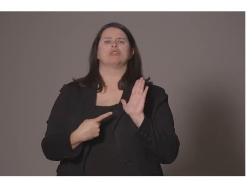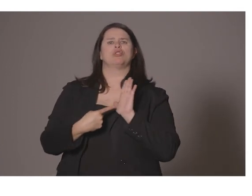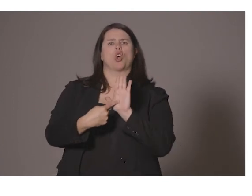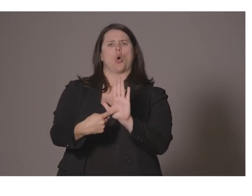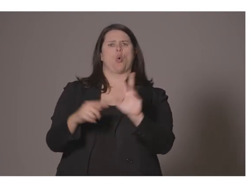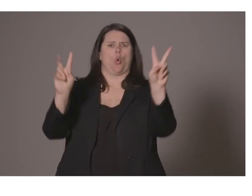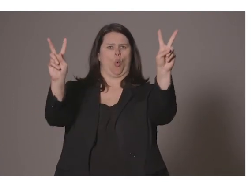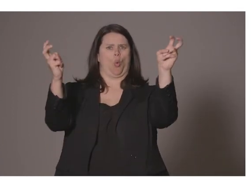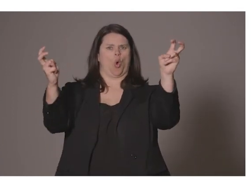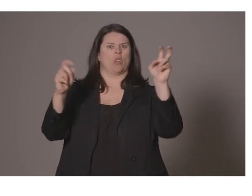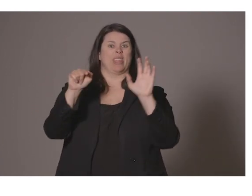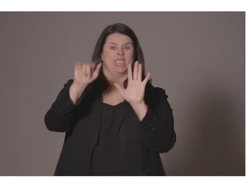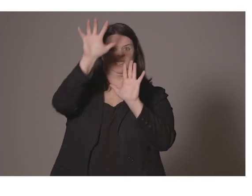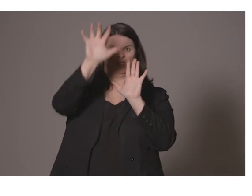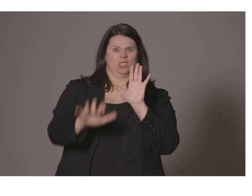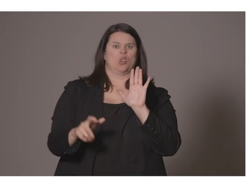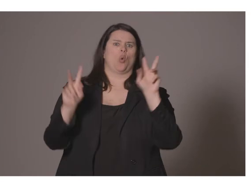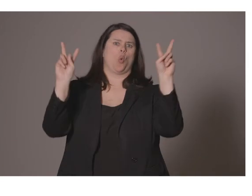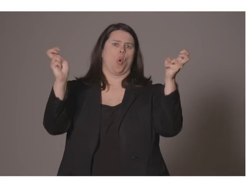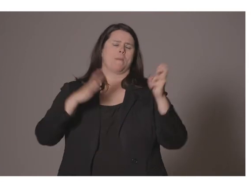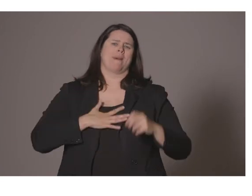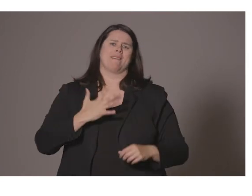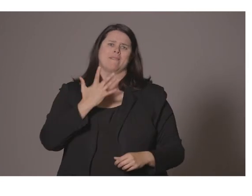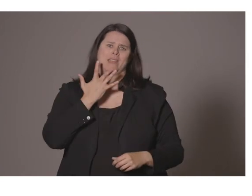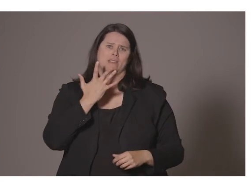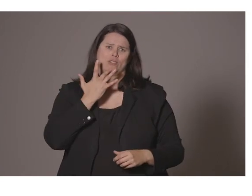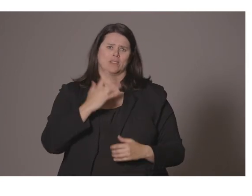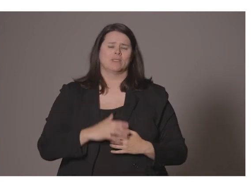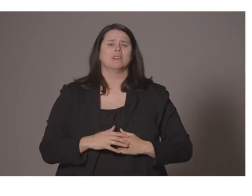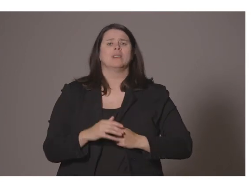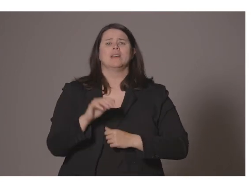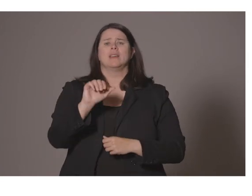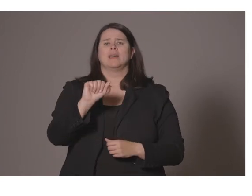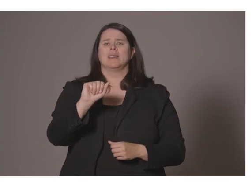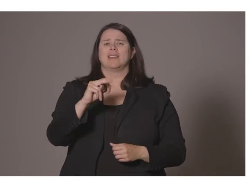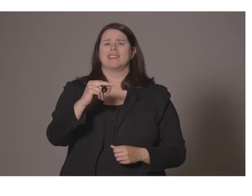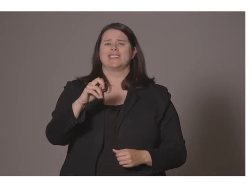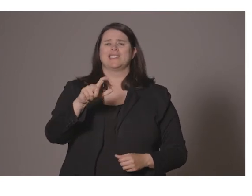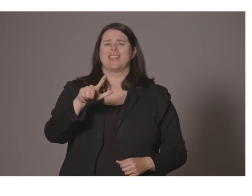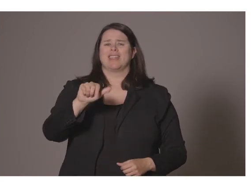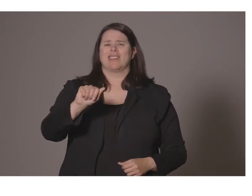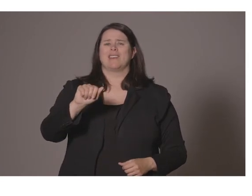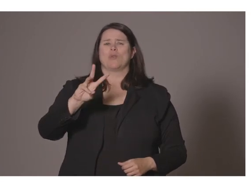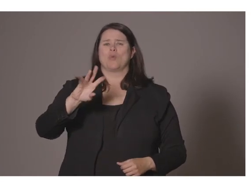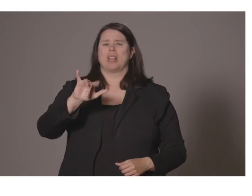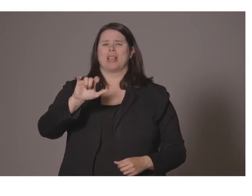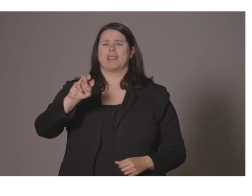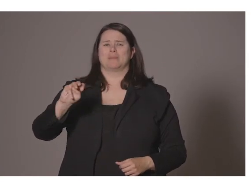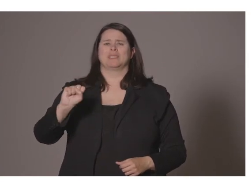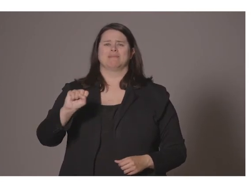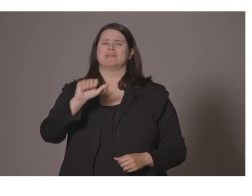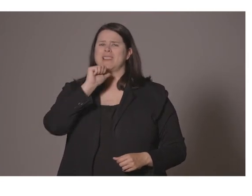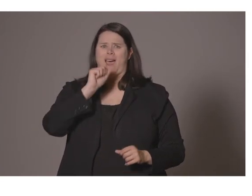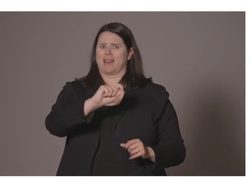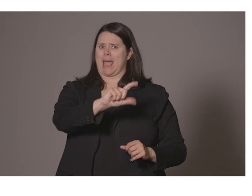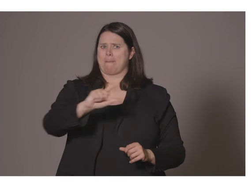It's one of my favorite quotes. I do know that Angel and Williams are not capitalized. She does not capitalize them.